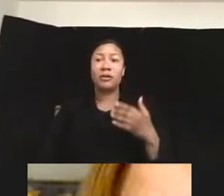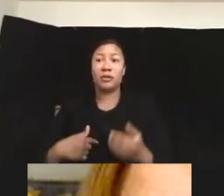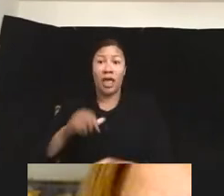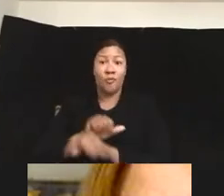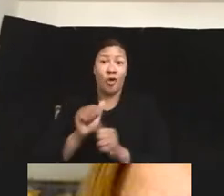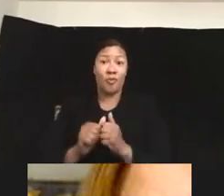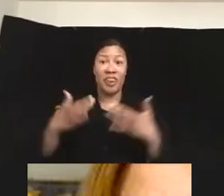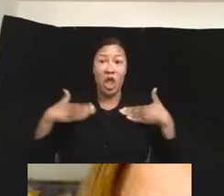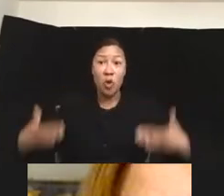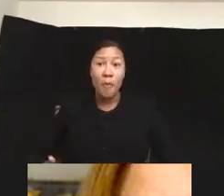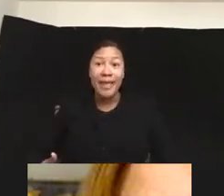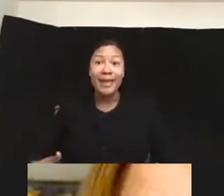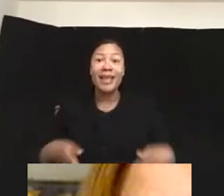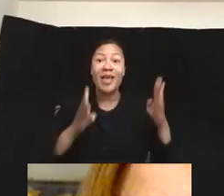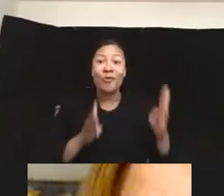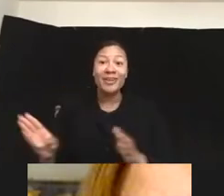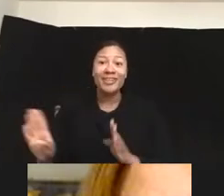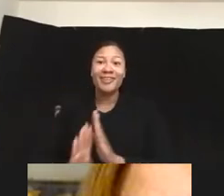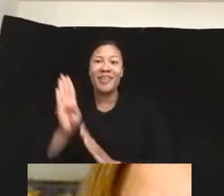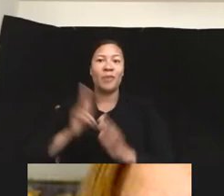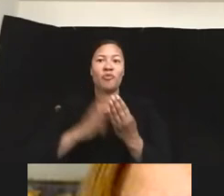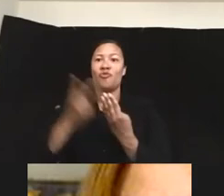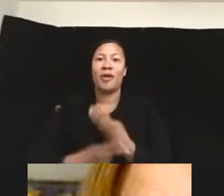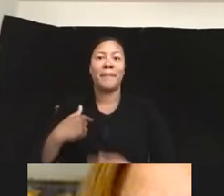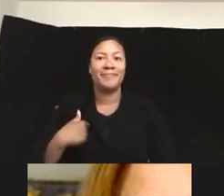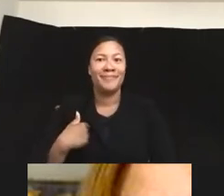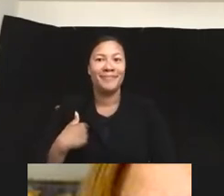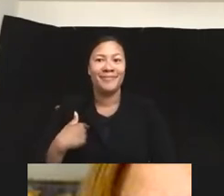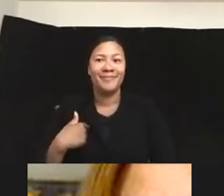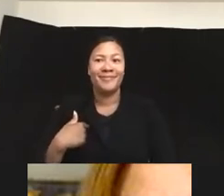human and organizational development program.